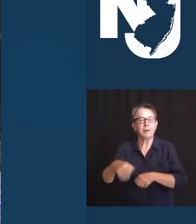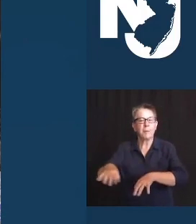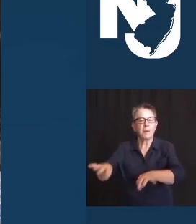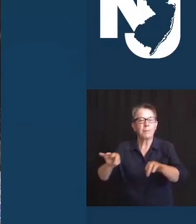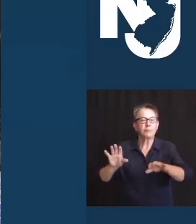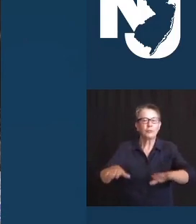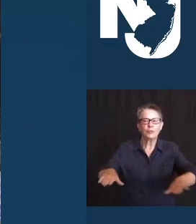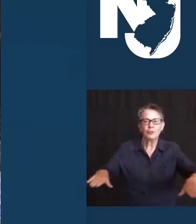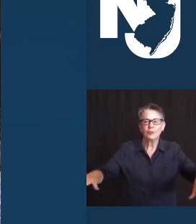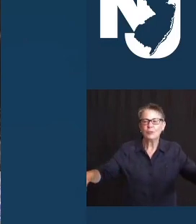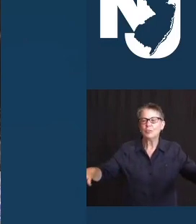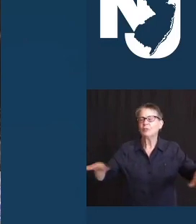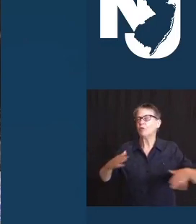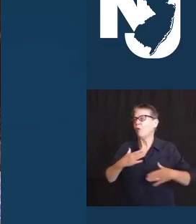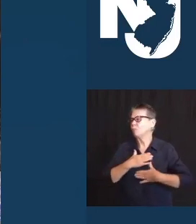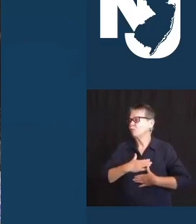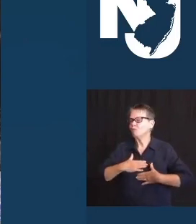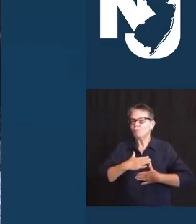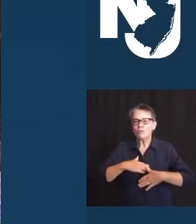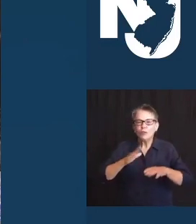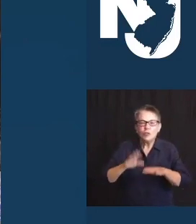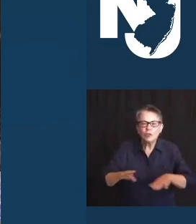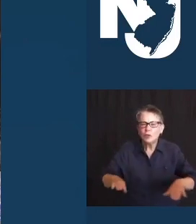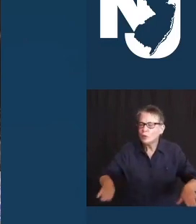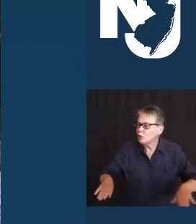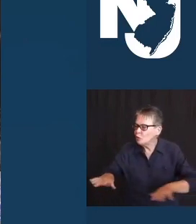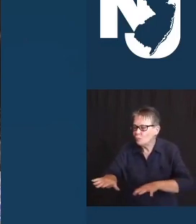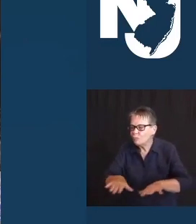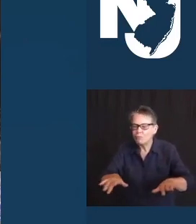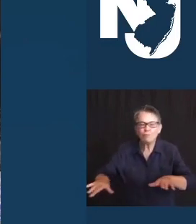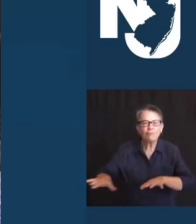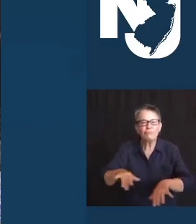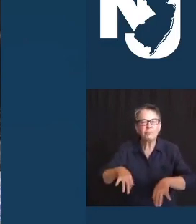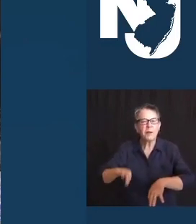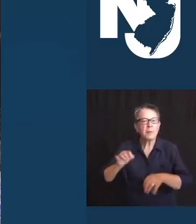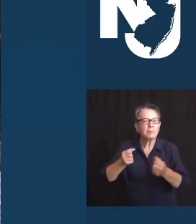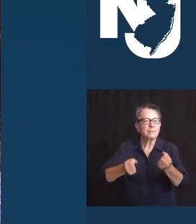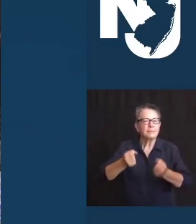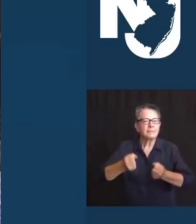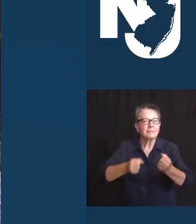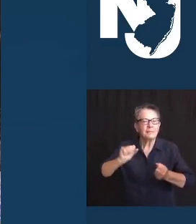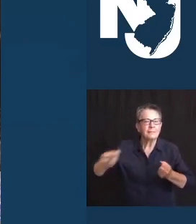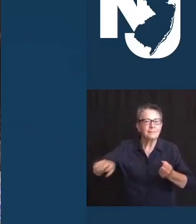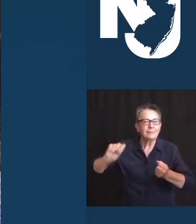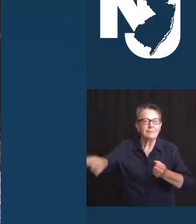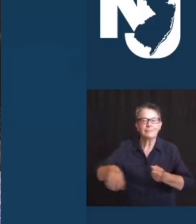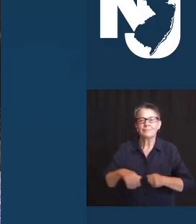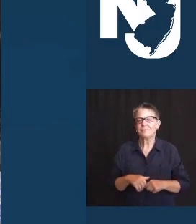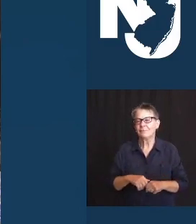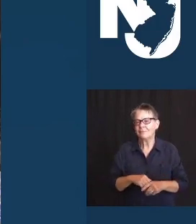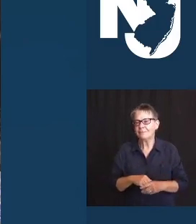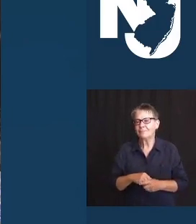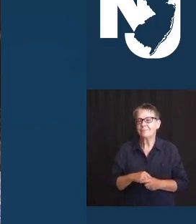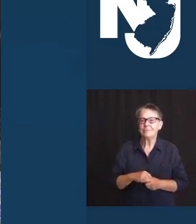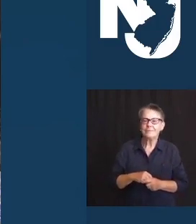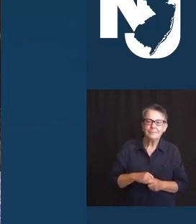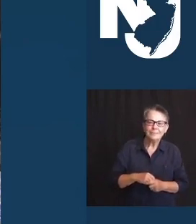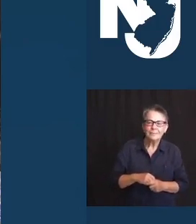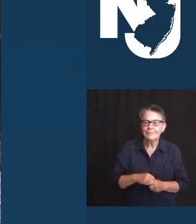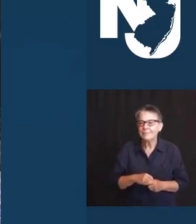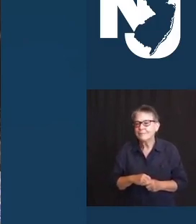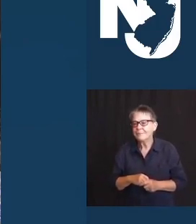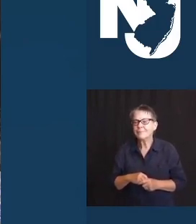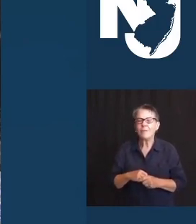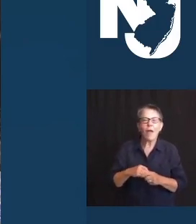she transported to and from school. And she knew where each one lived, what their likes were, and recalling